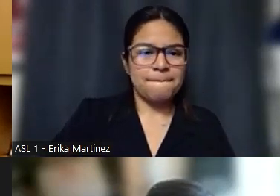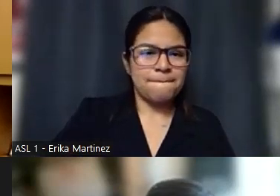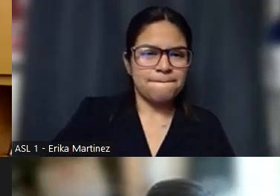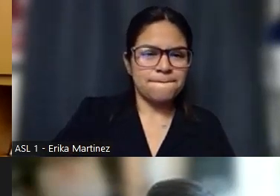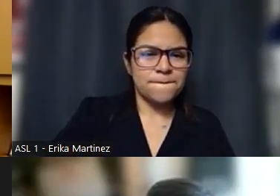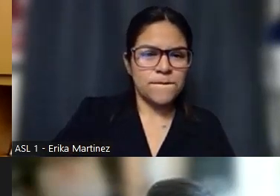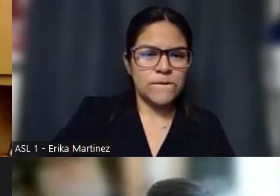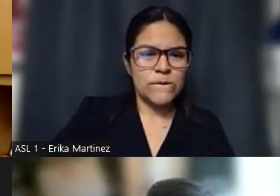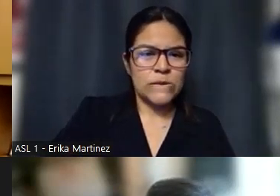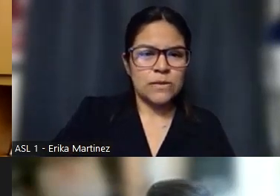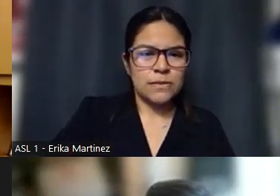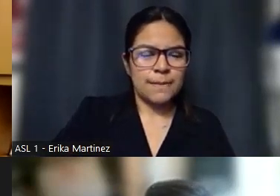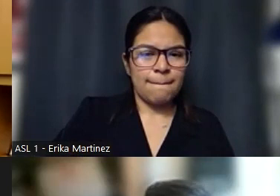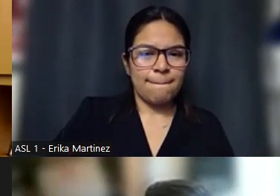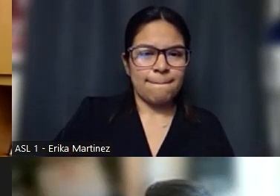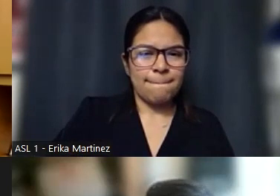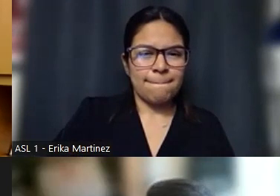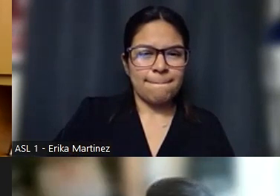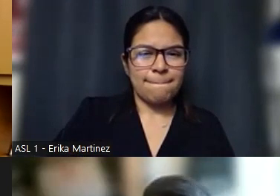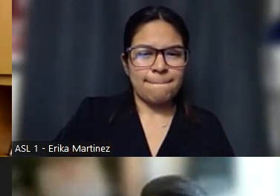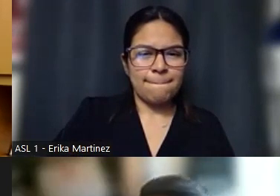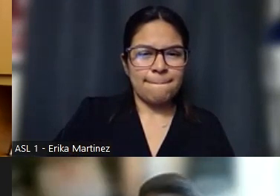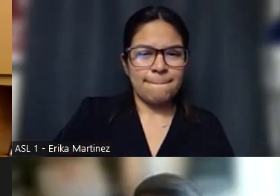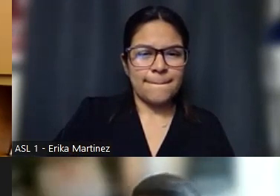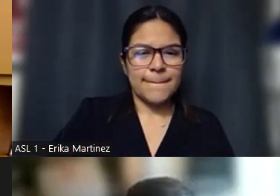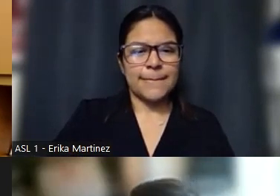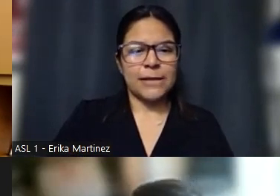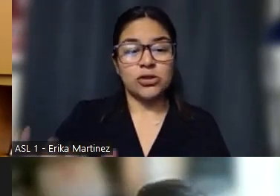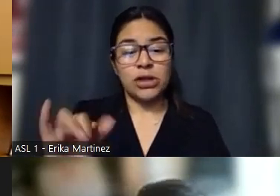we do also have a question from Marty.